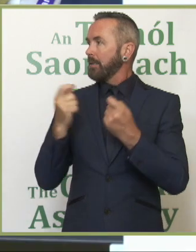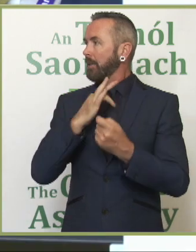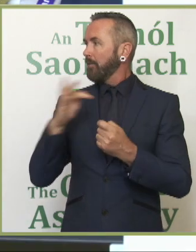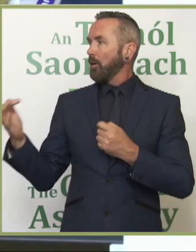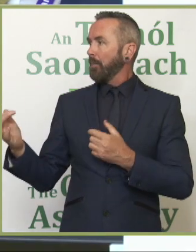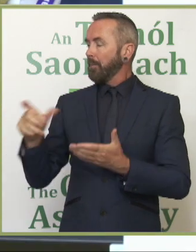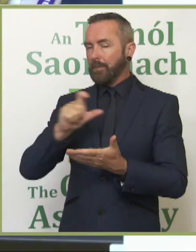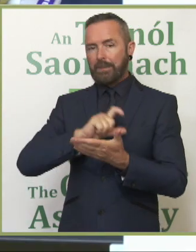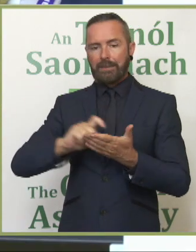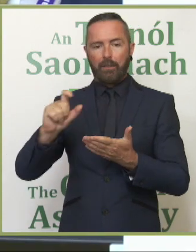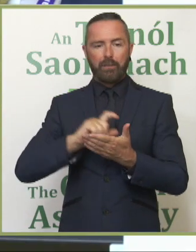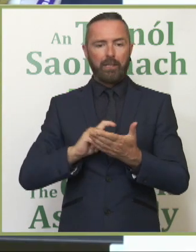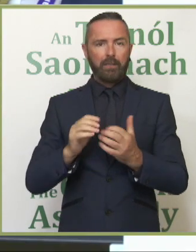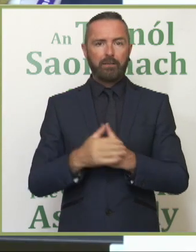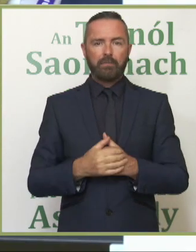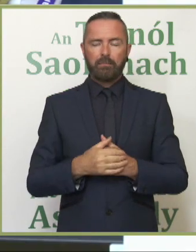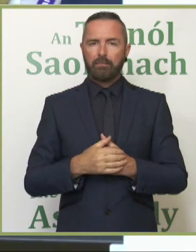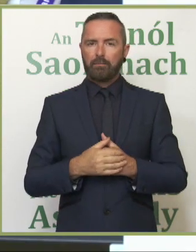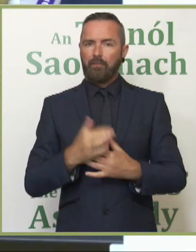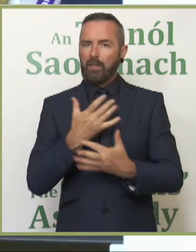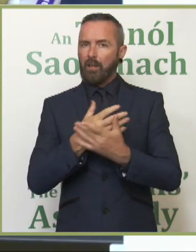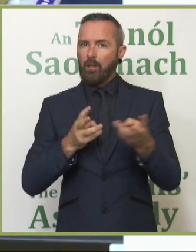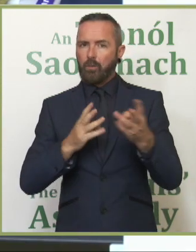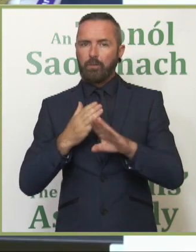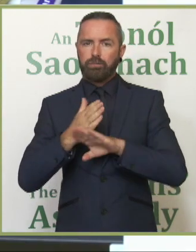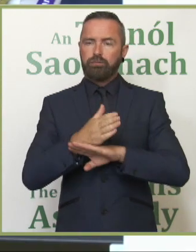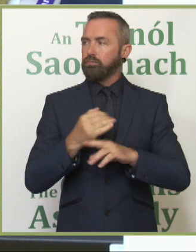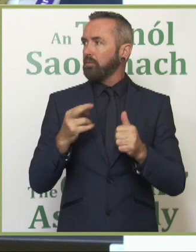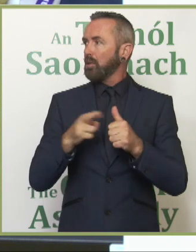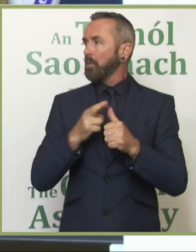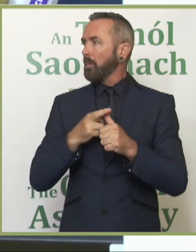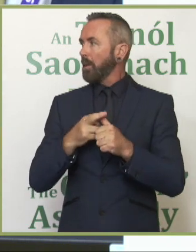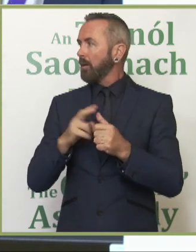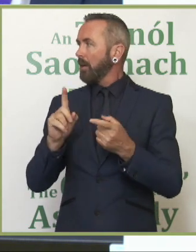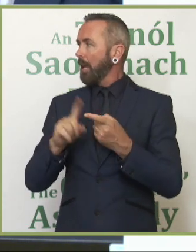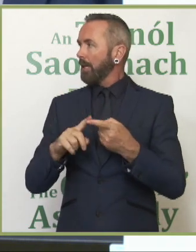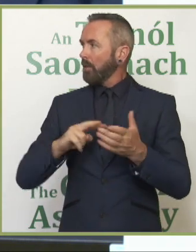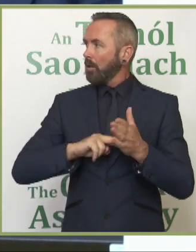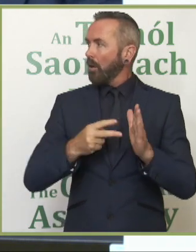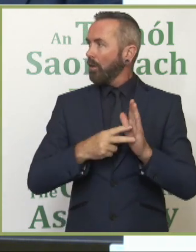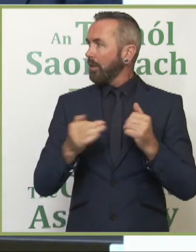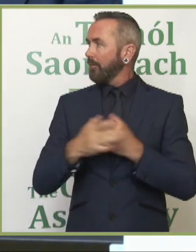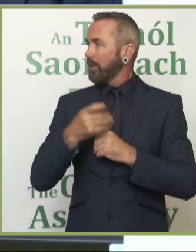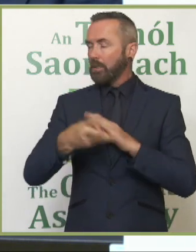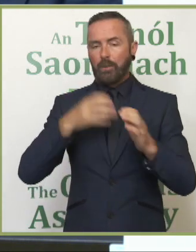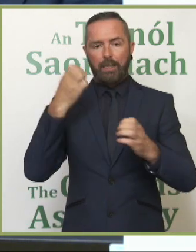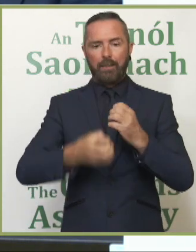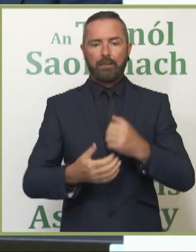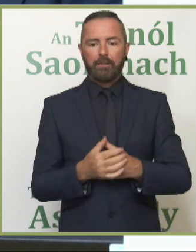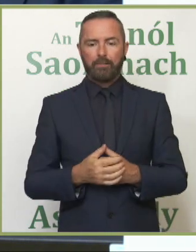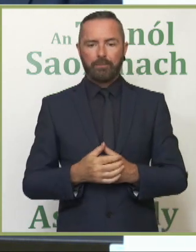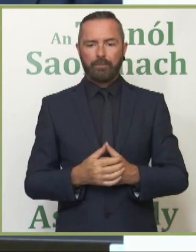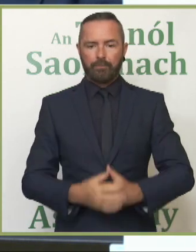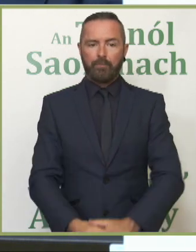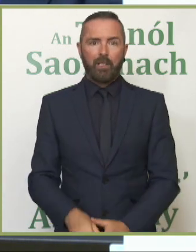Secretariat. They have put a tremendous amount of work into the preparation and organisation for this weekend.